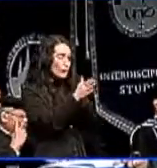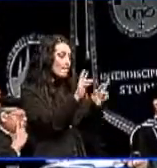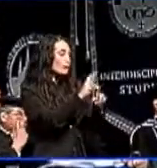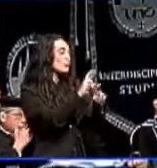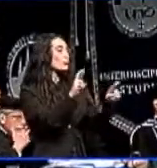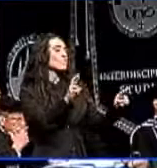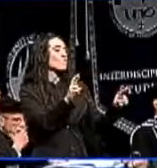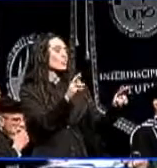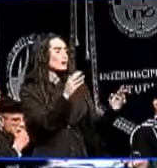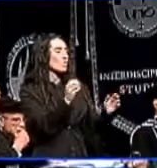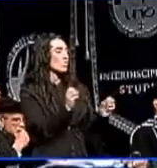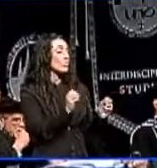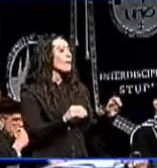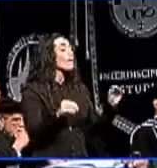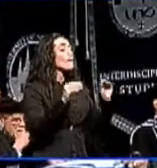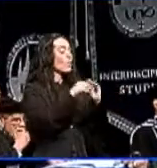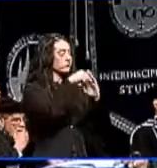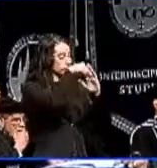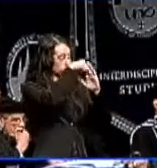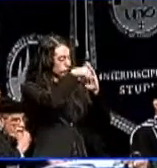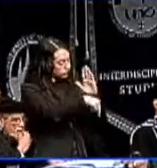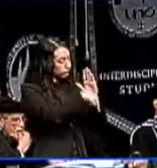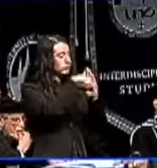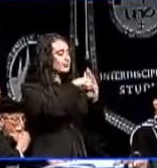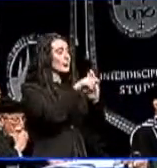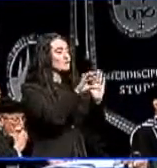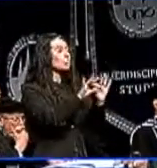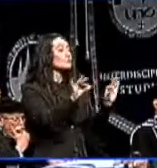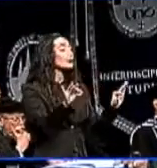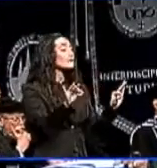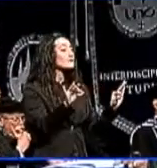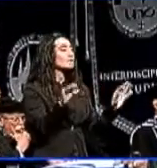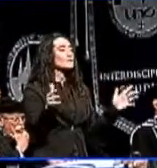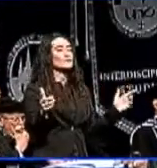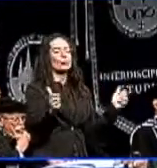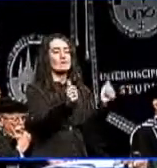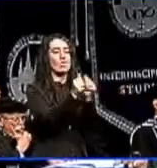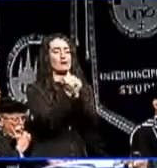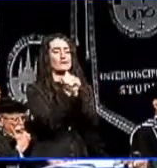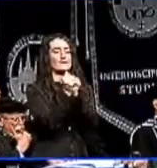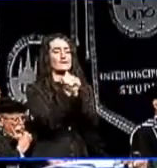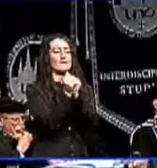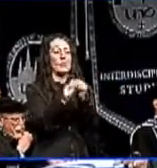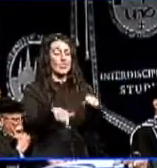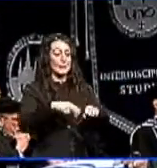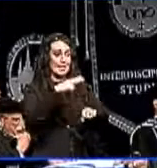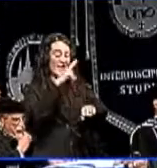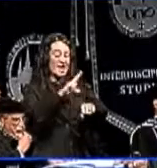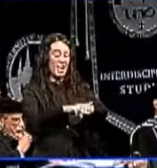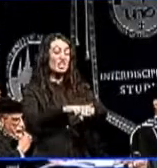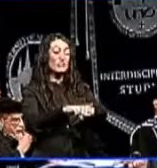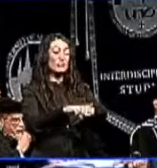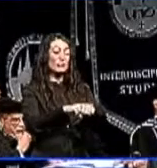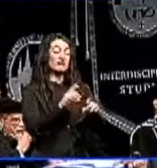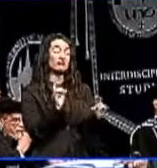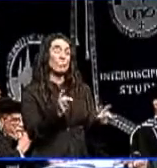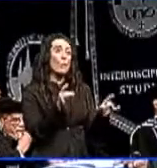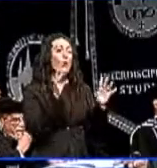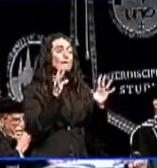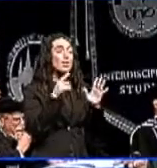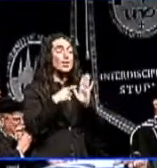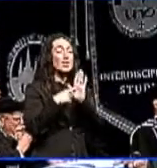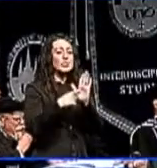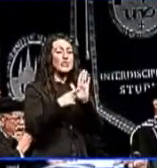greater degree of togetherness in a nation that is showing past examples of divide